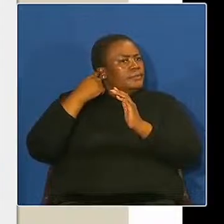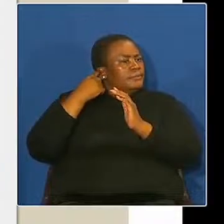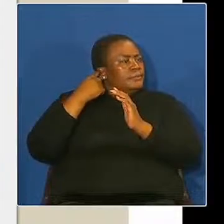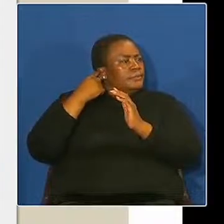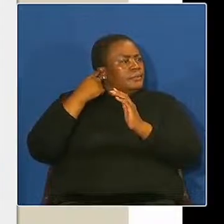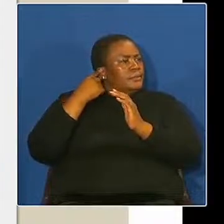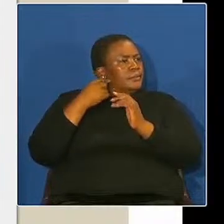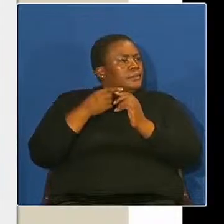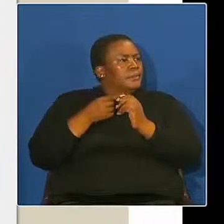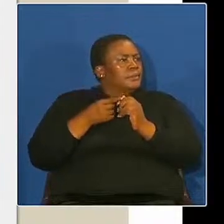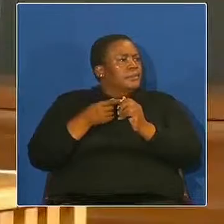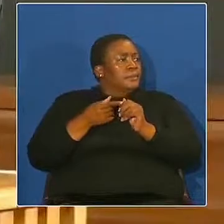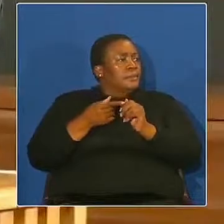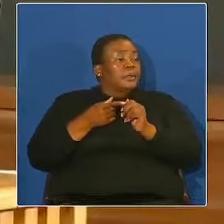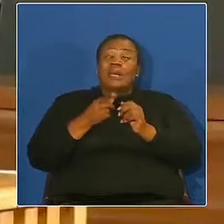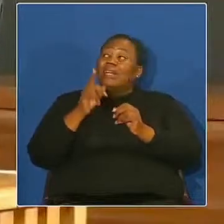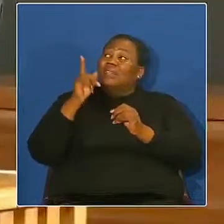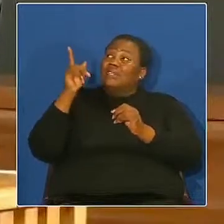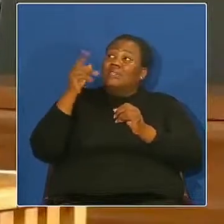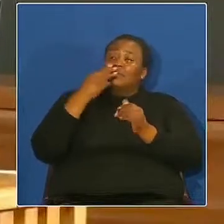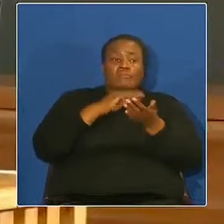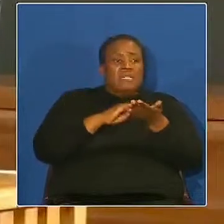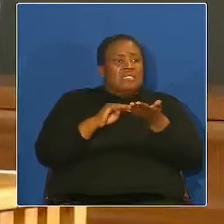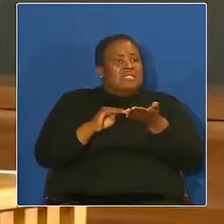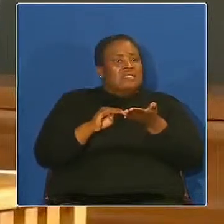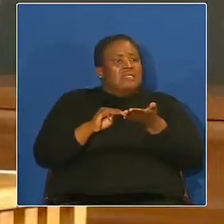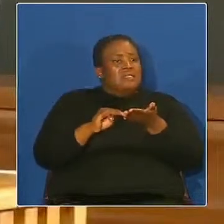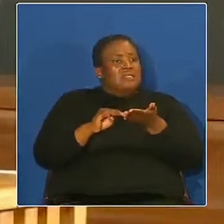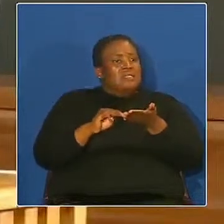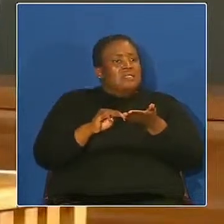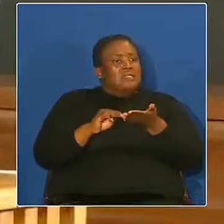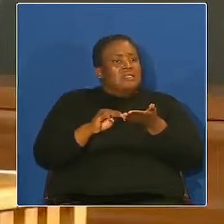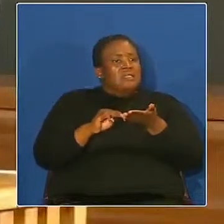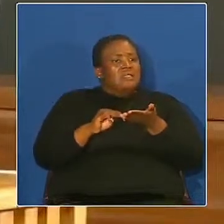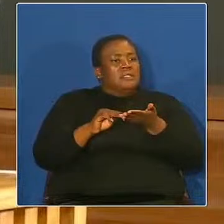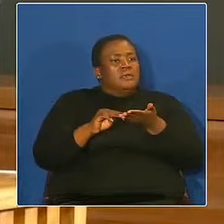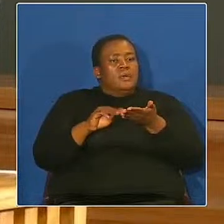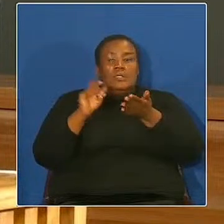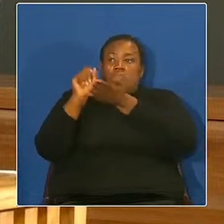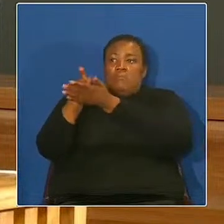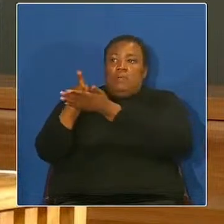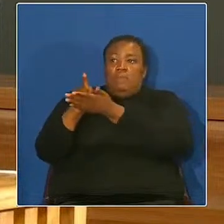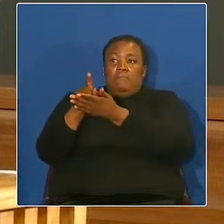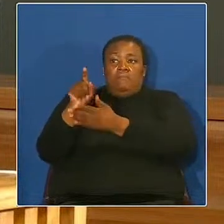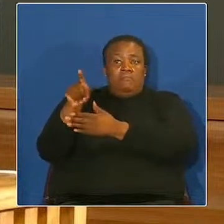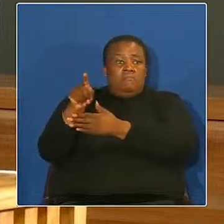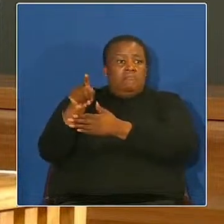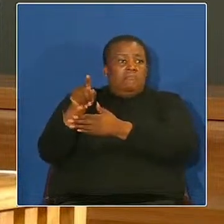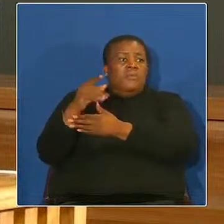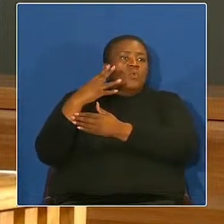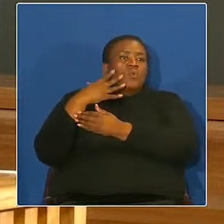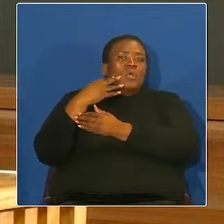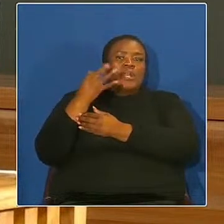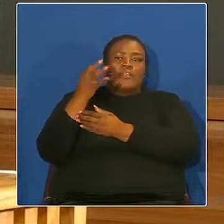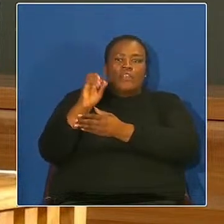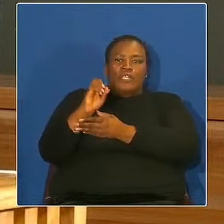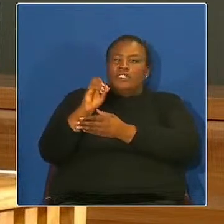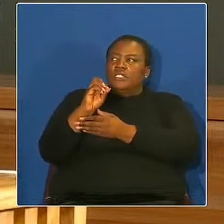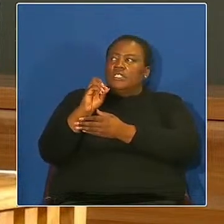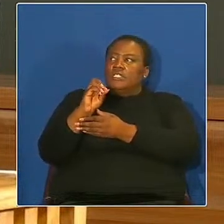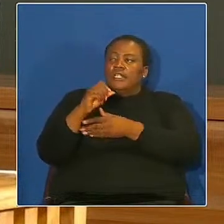so this message was sent to Mr. Matlala 30 January